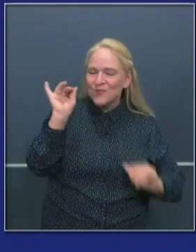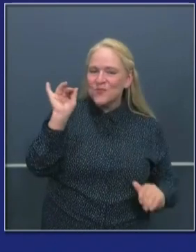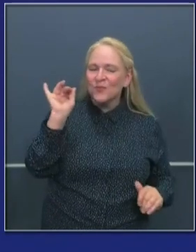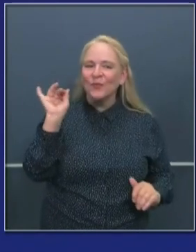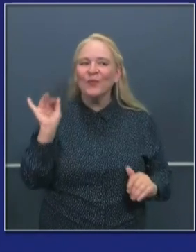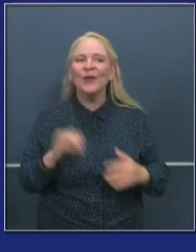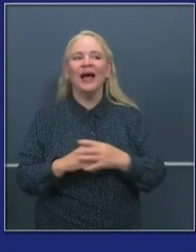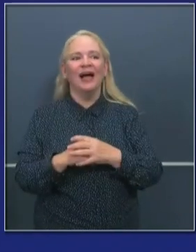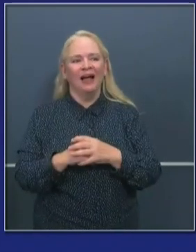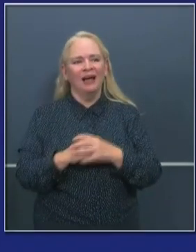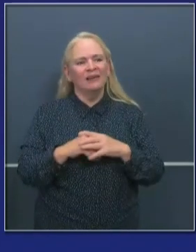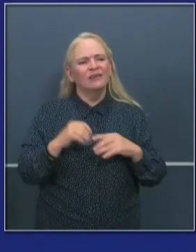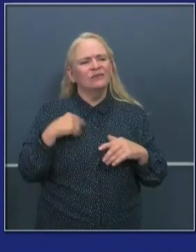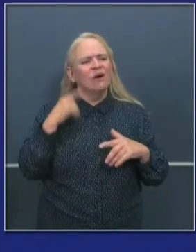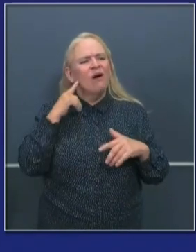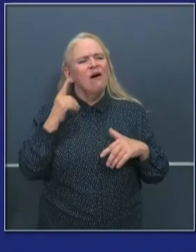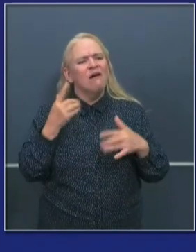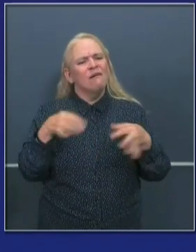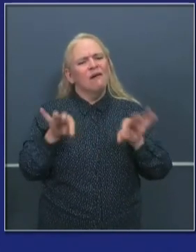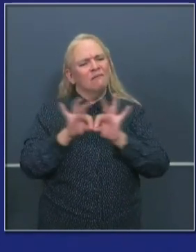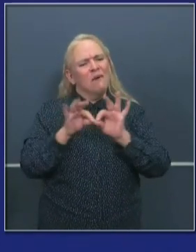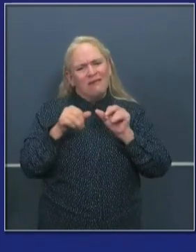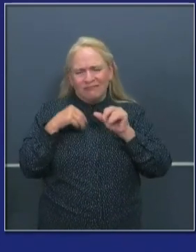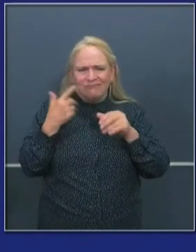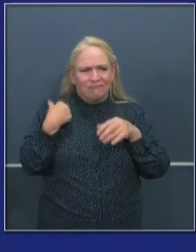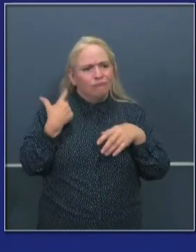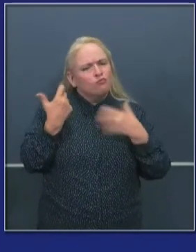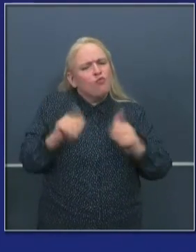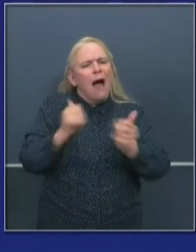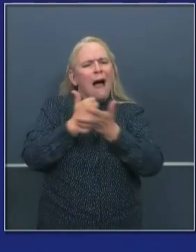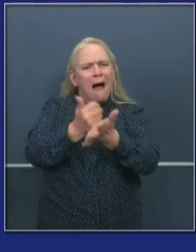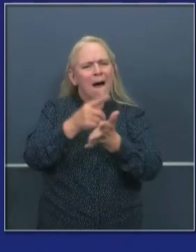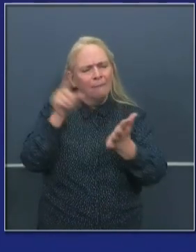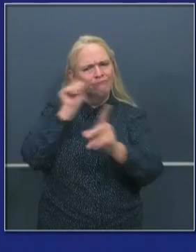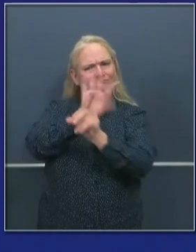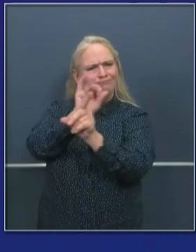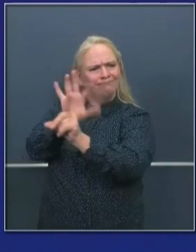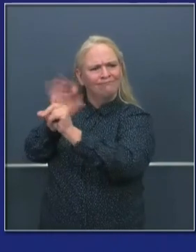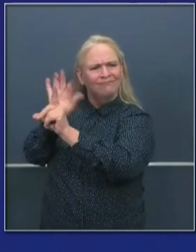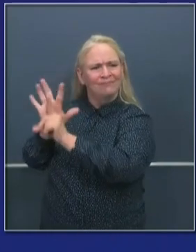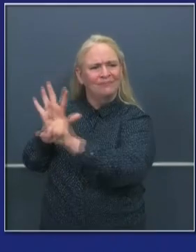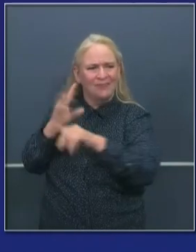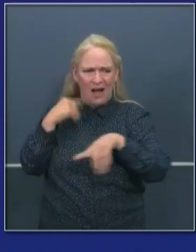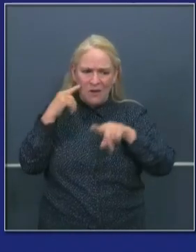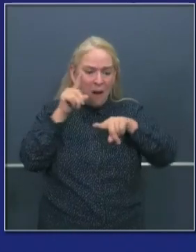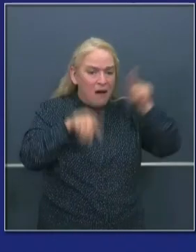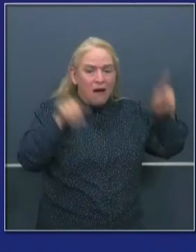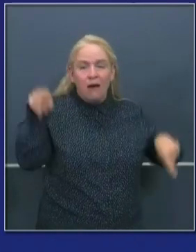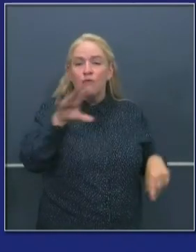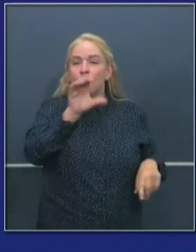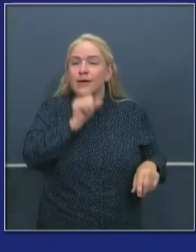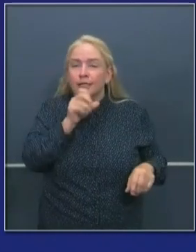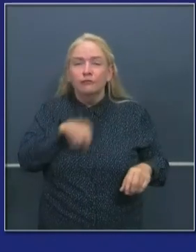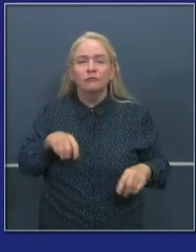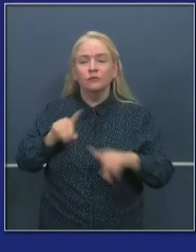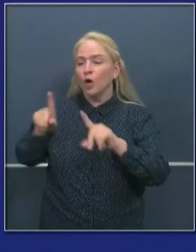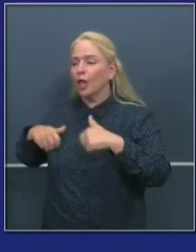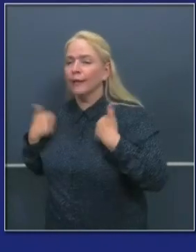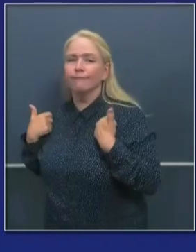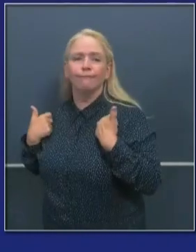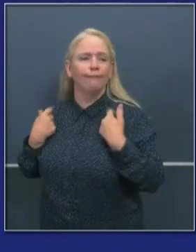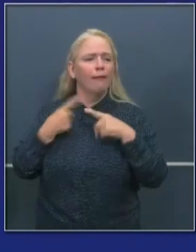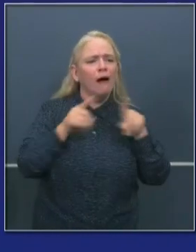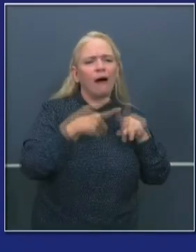really break the barriers in terms of breaking down, meeting people where they are by age, demographic, whether or not they're